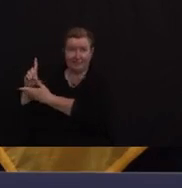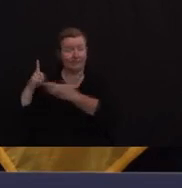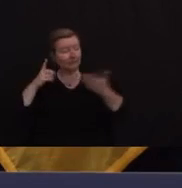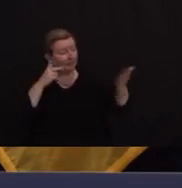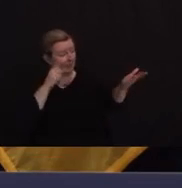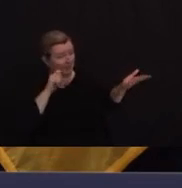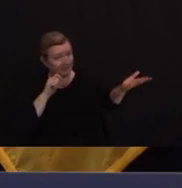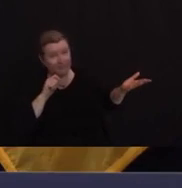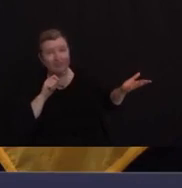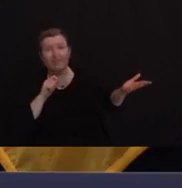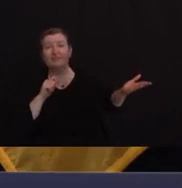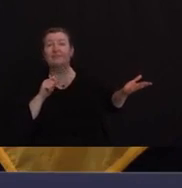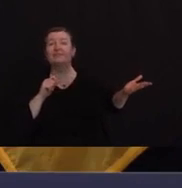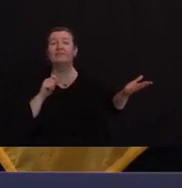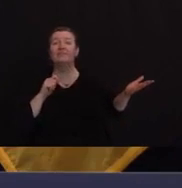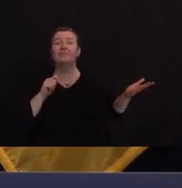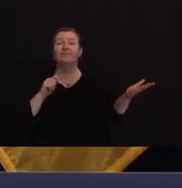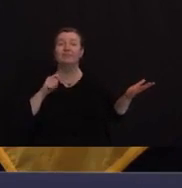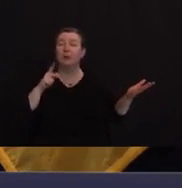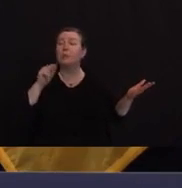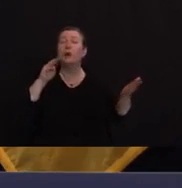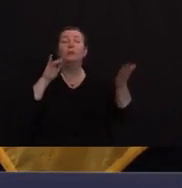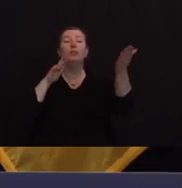everybody. As always,